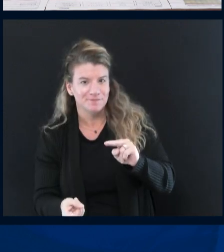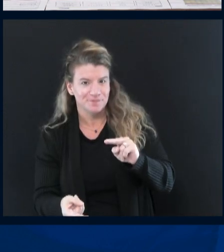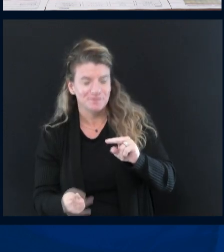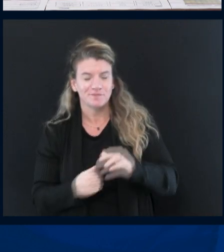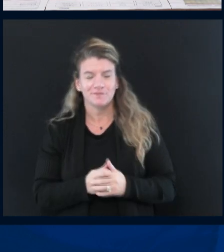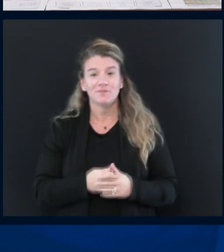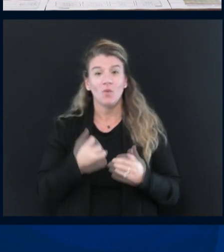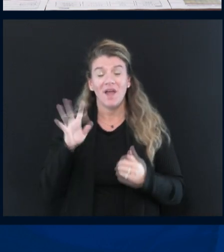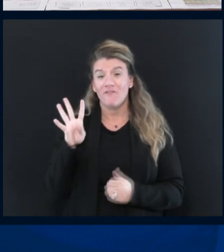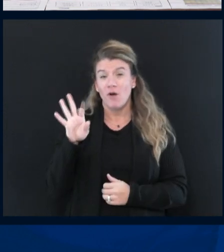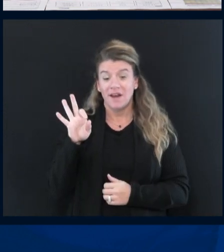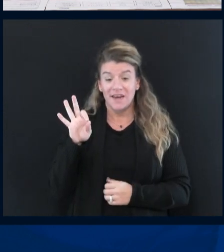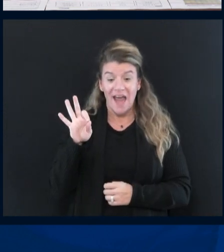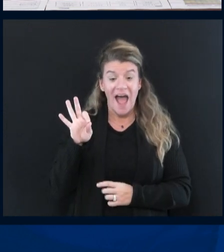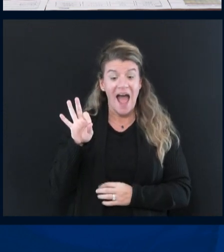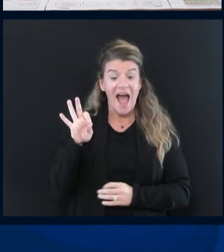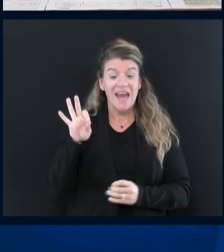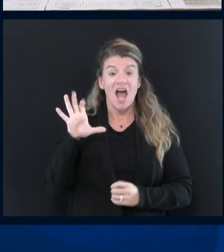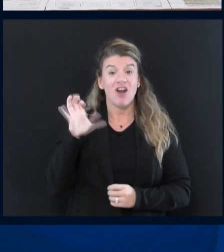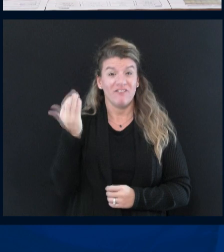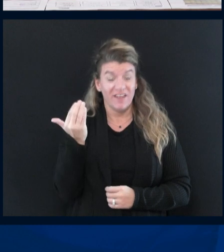4,915 active cases now with